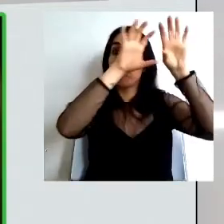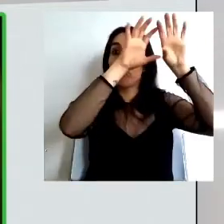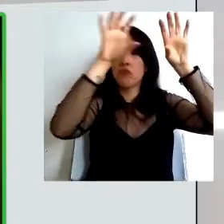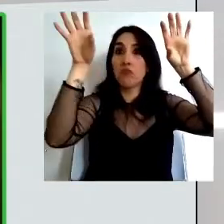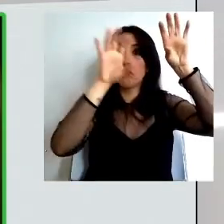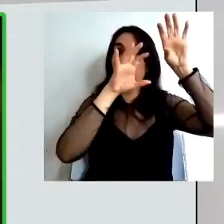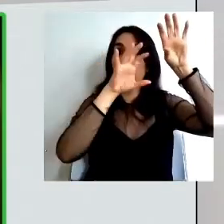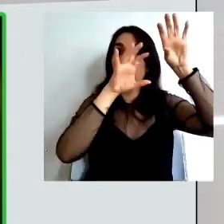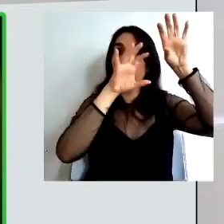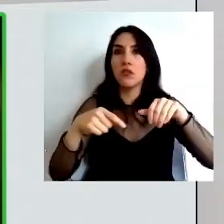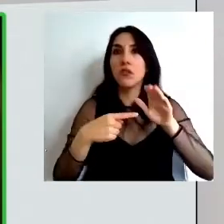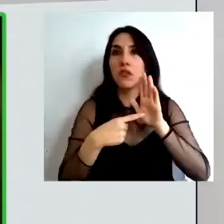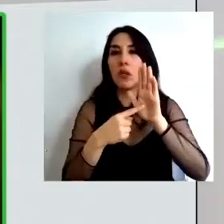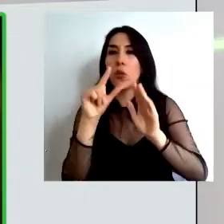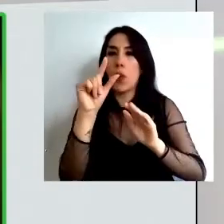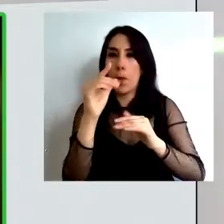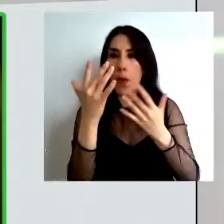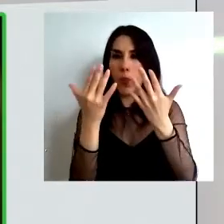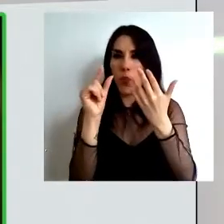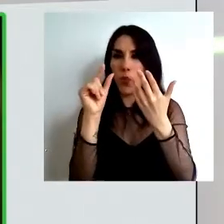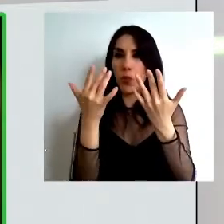poll. Apologies.